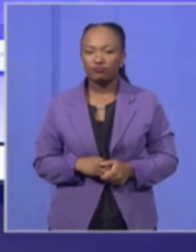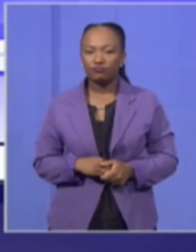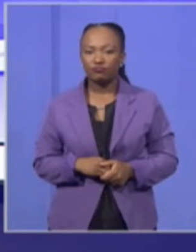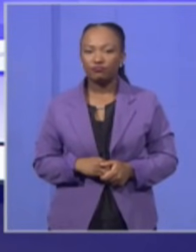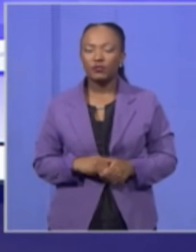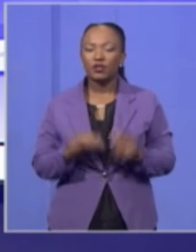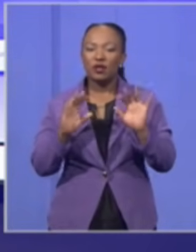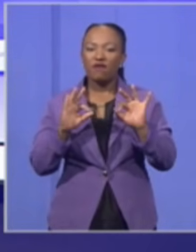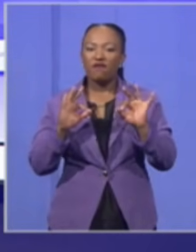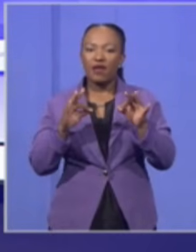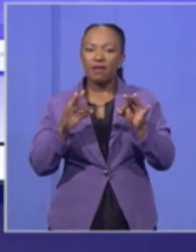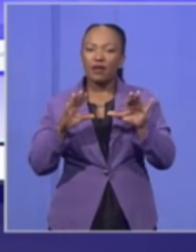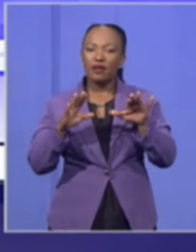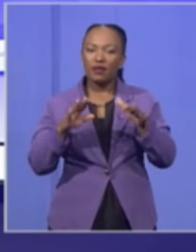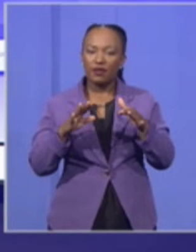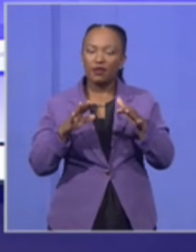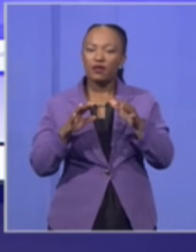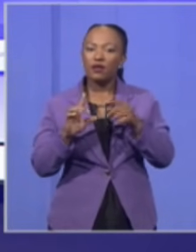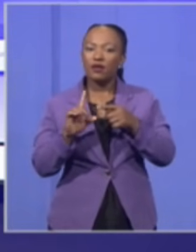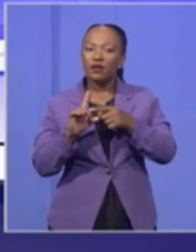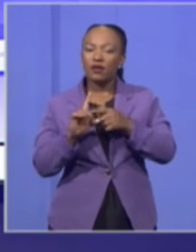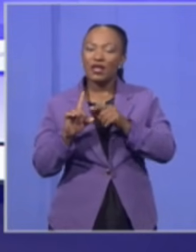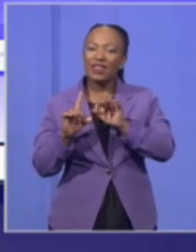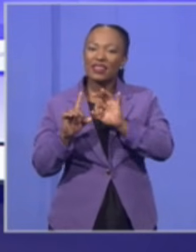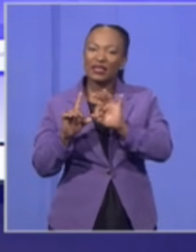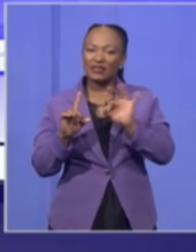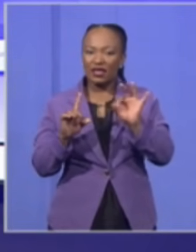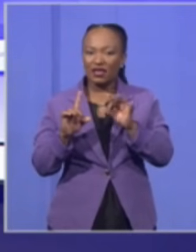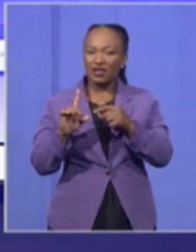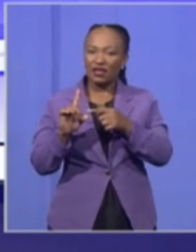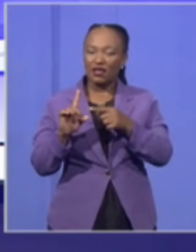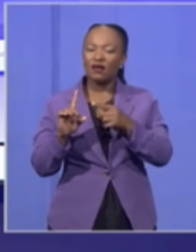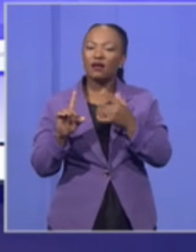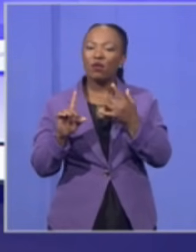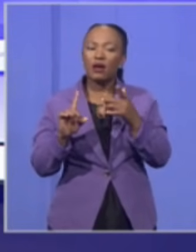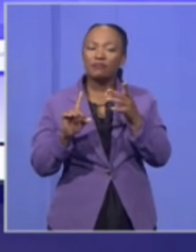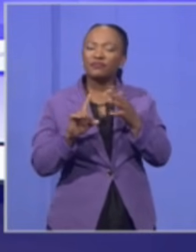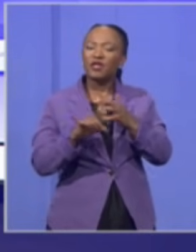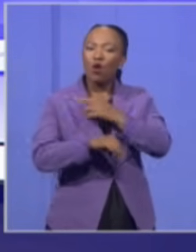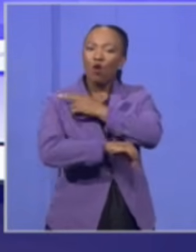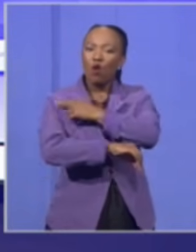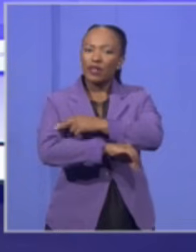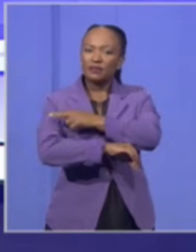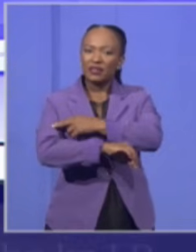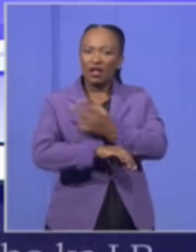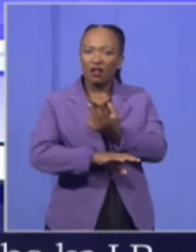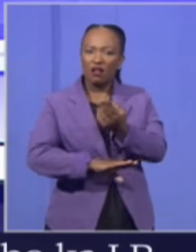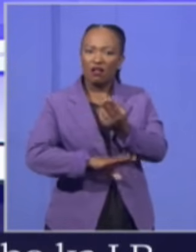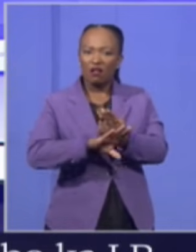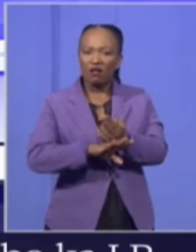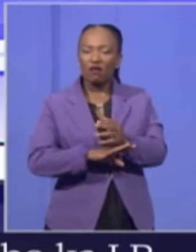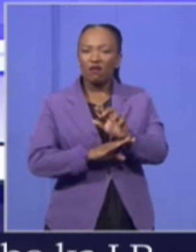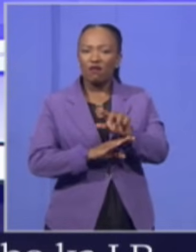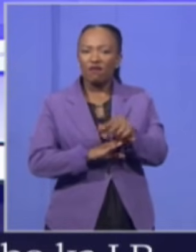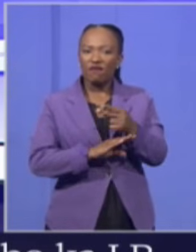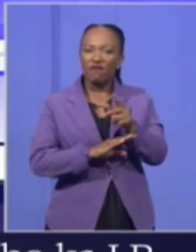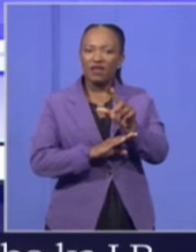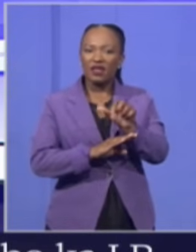Balapa la bomolwetši wa mengwaga e 33 yo a hlasetšwego le go bolawa ke molwetši yo mongwe ka bookelong bja Philadelphia ka